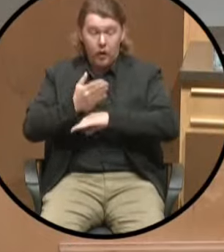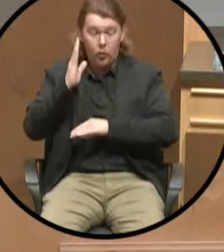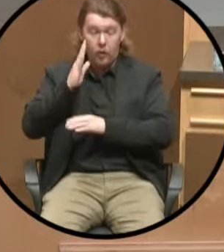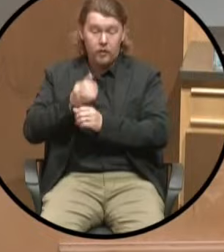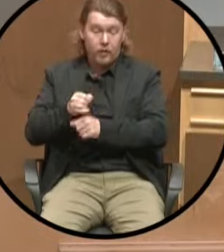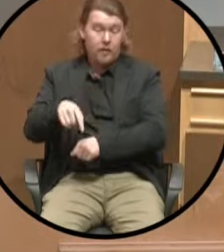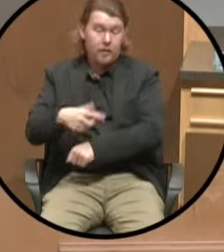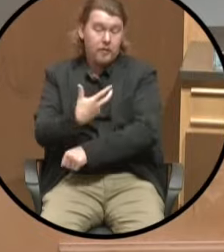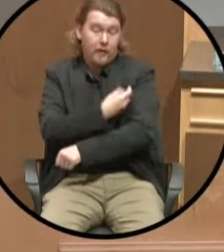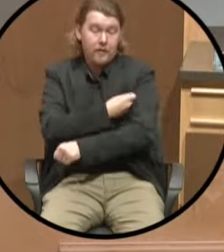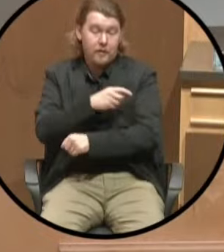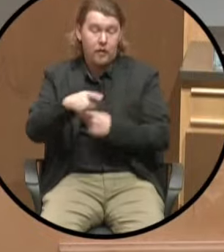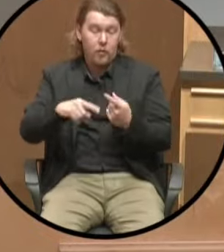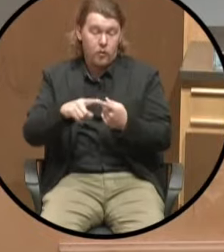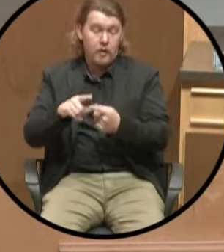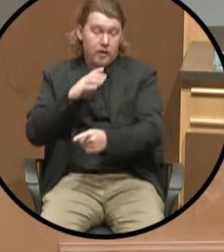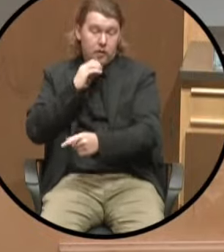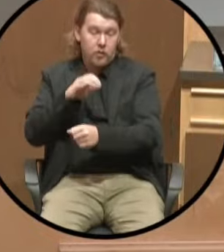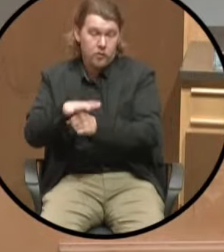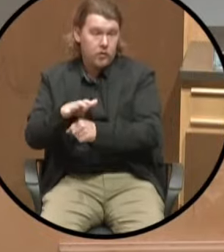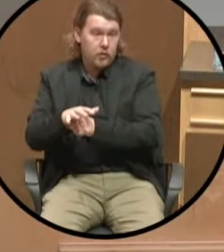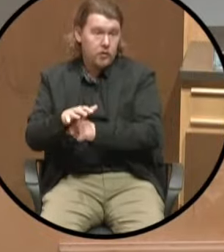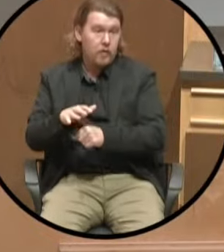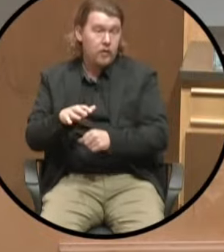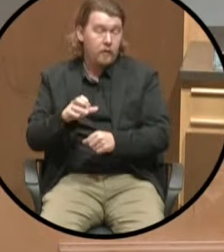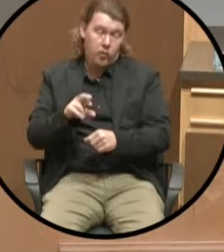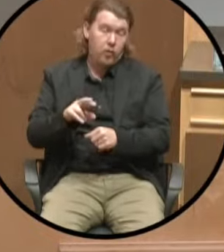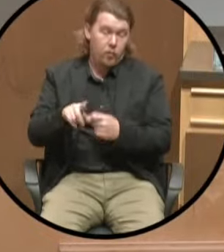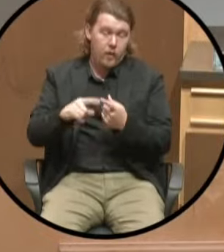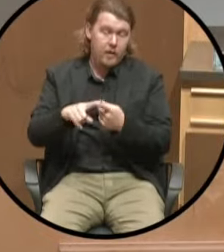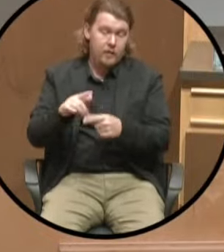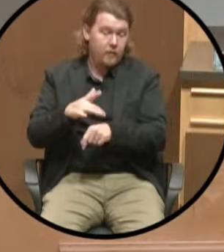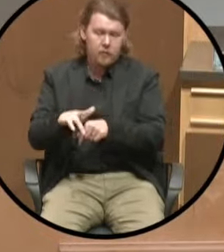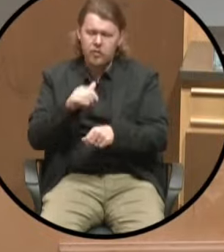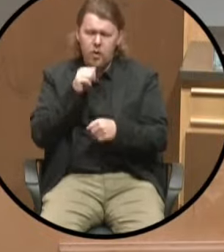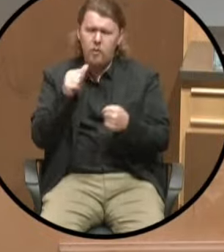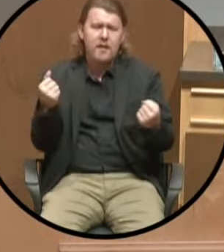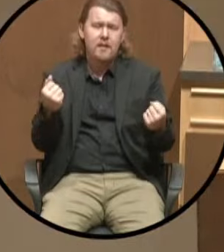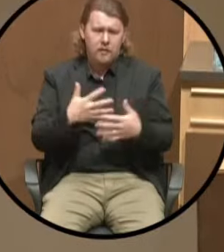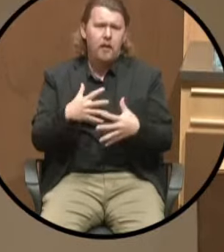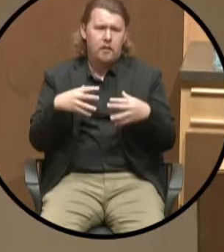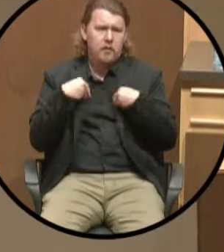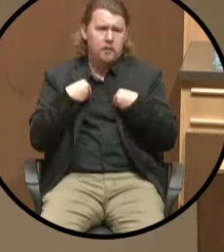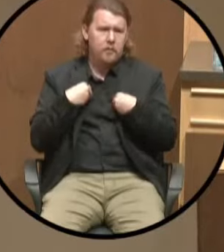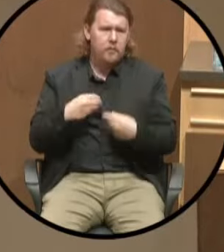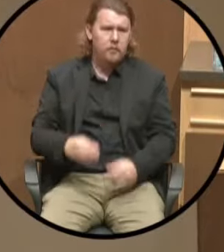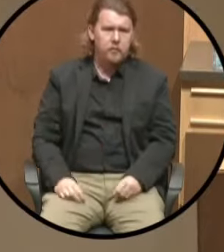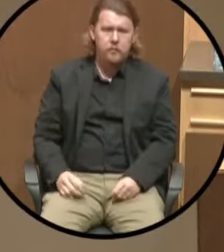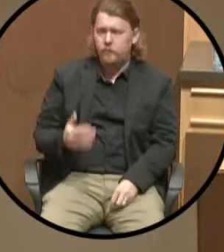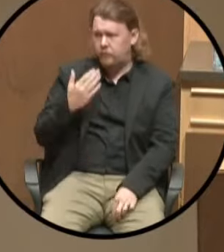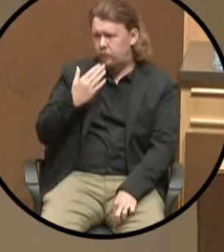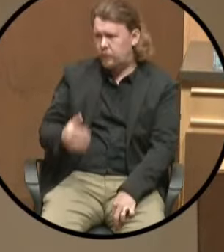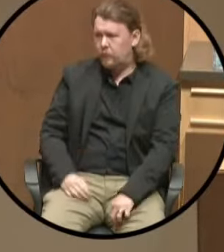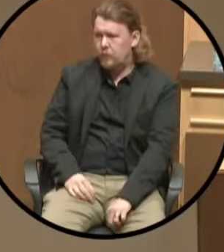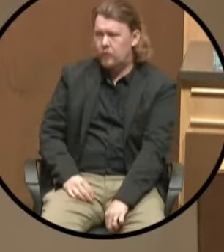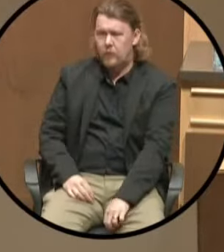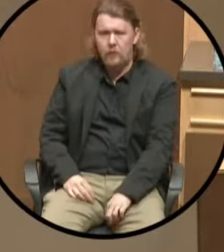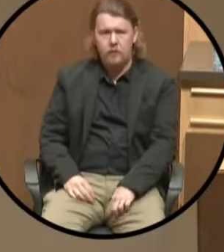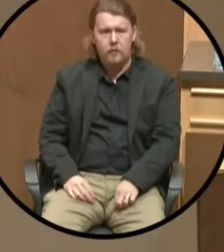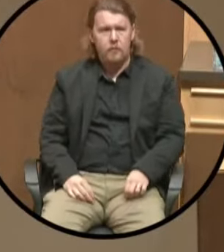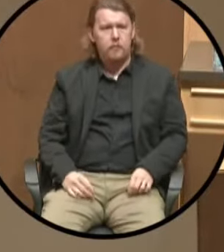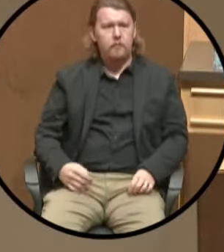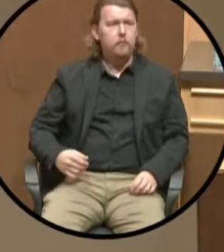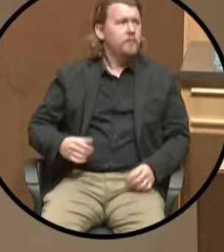it's available for him. So don't fear it. Embrace it. It's pretty cool. Thank you, Dr. Nielsen. Let's